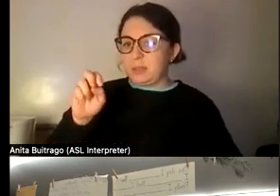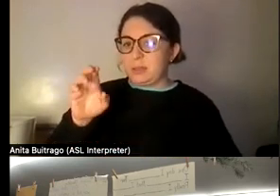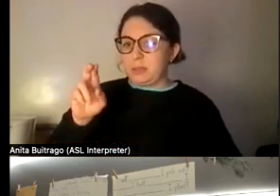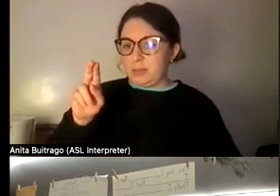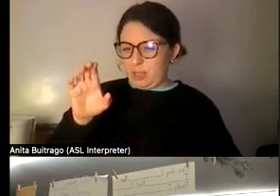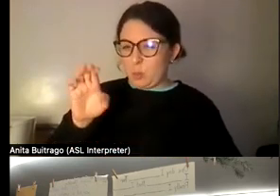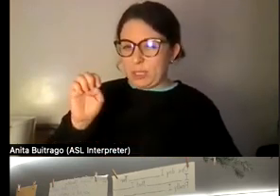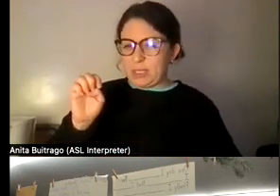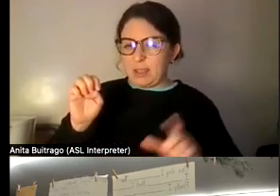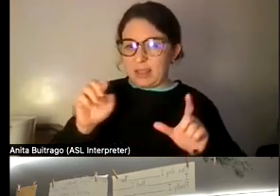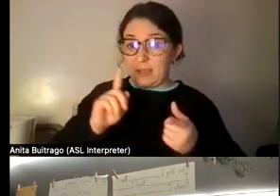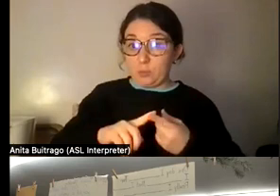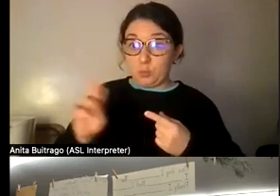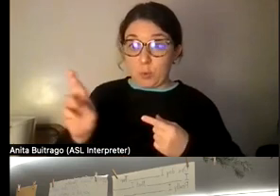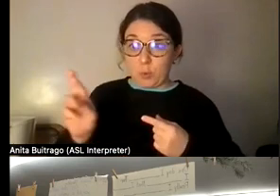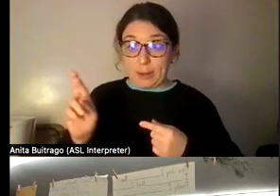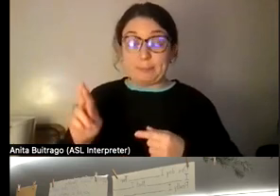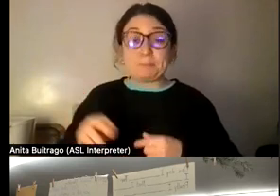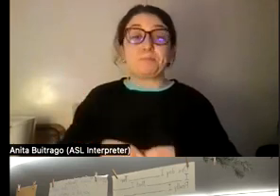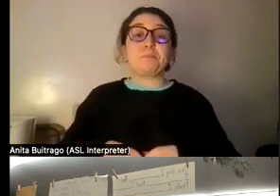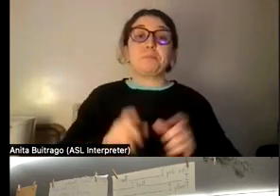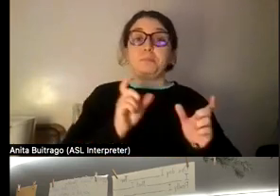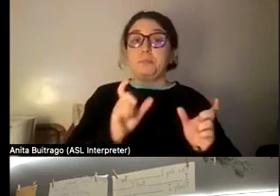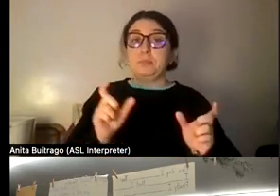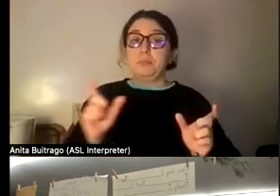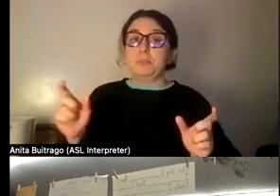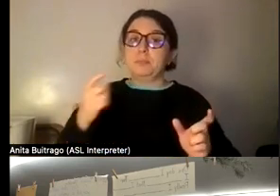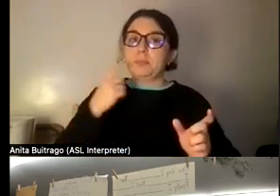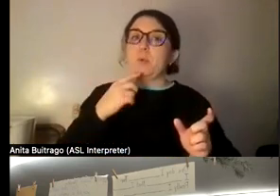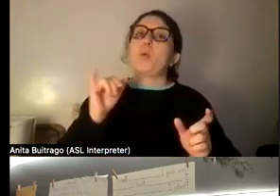sounds. And then for the next sound, then they think about, okay, I heard